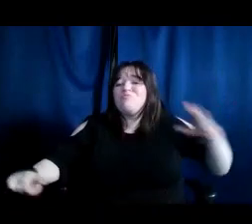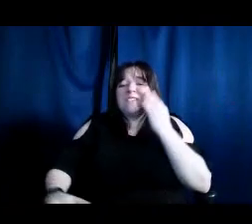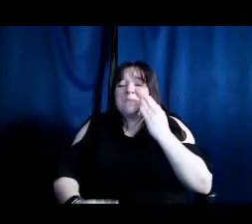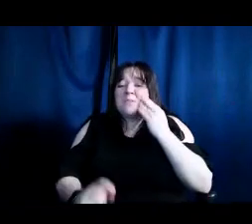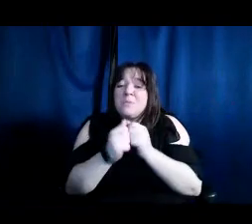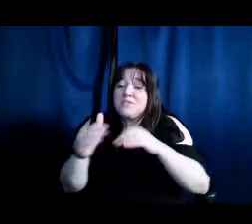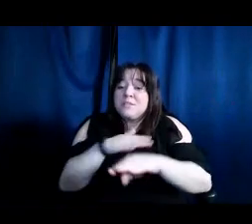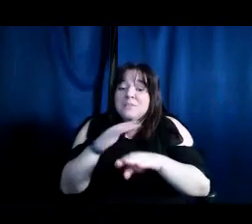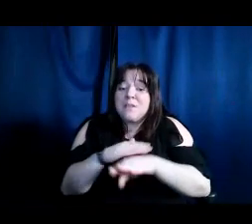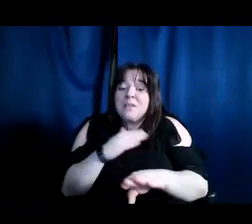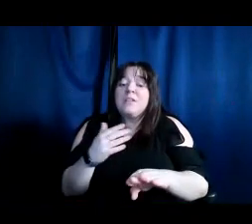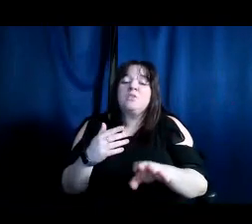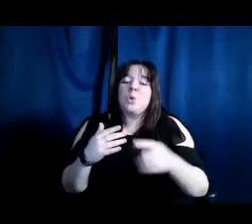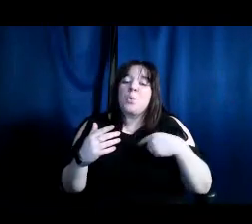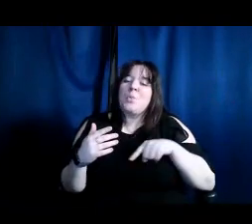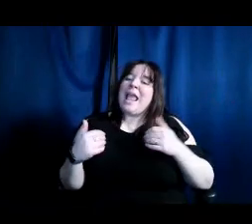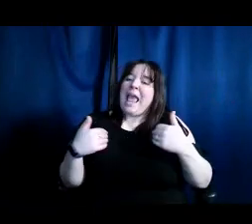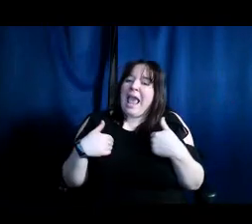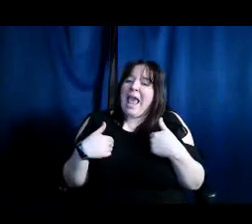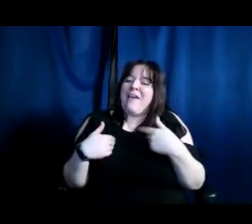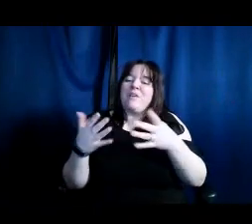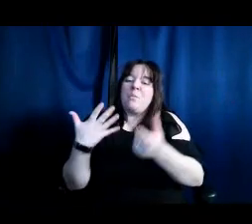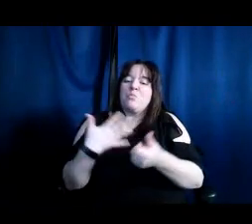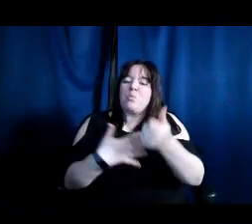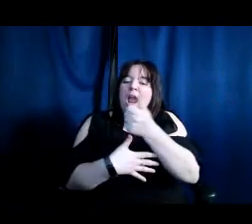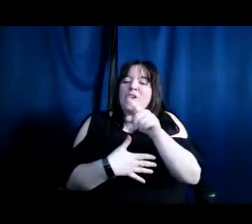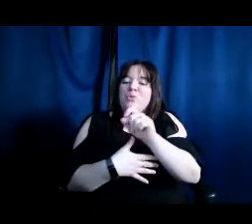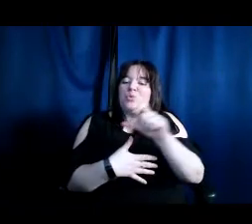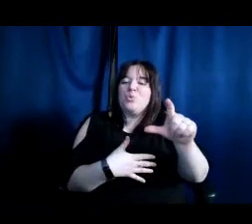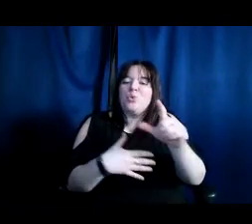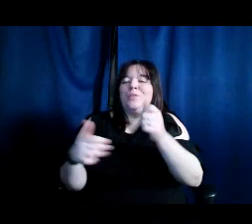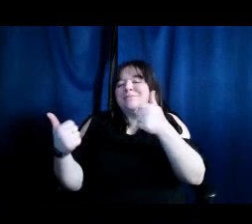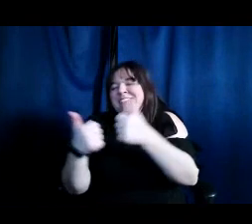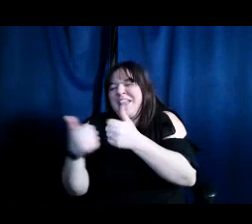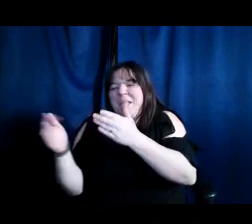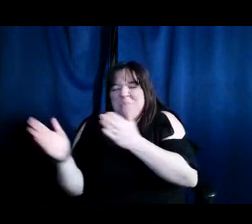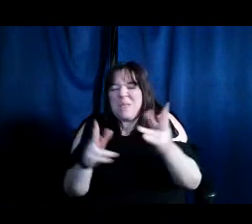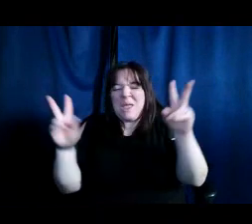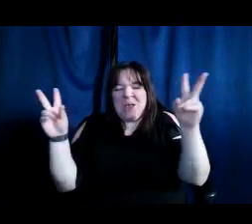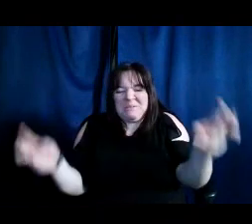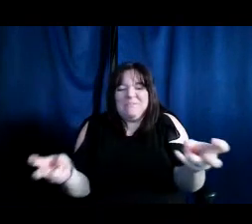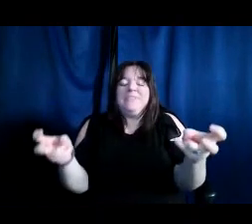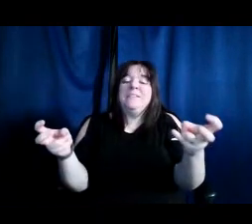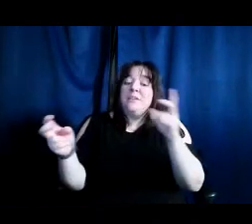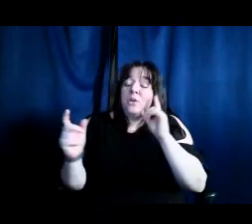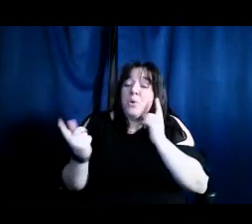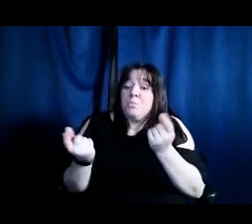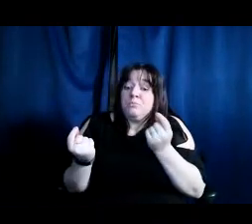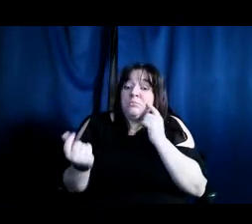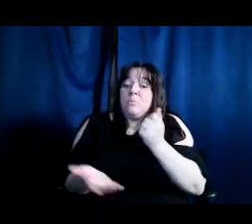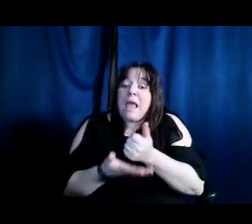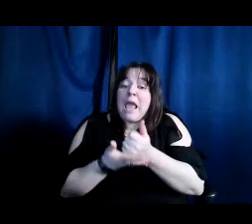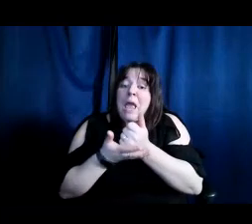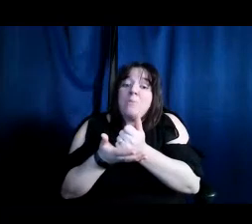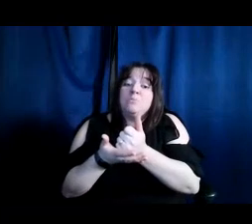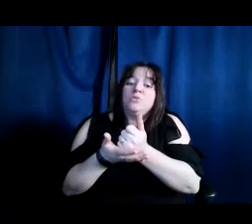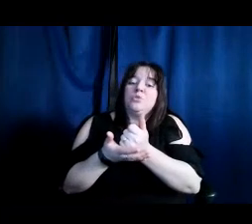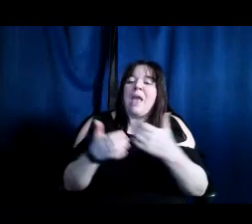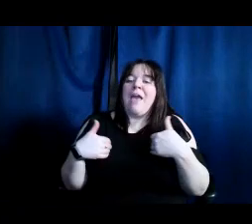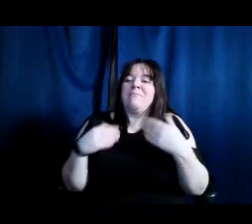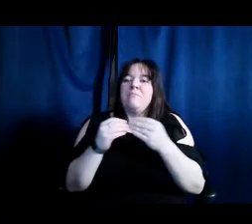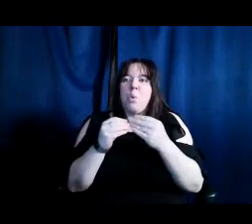priority tool and game plan, and this can be used to gain awareness of accessibility features and then establish and prioritize